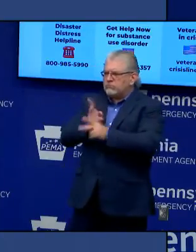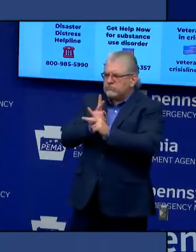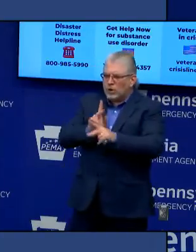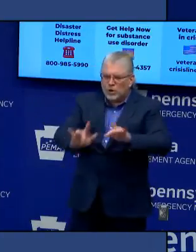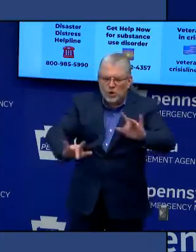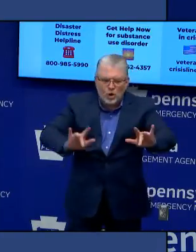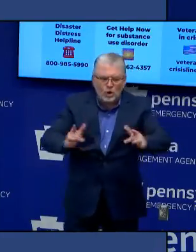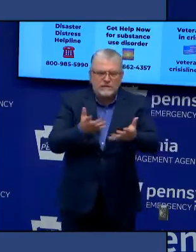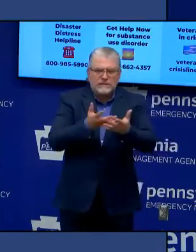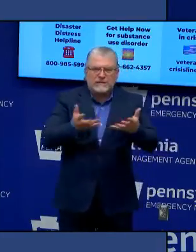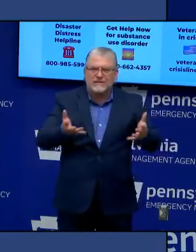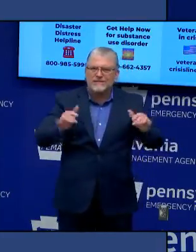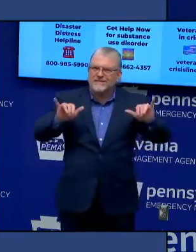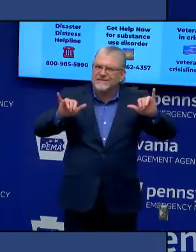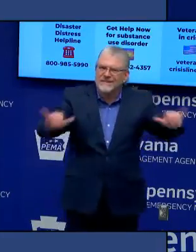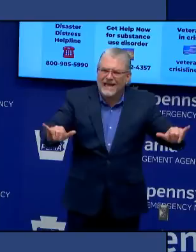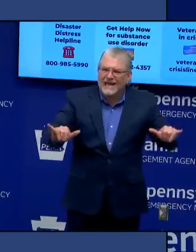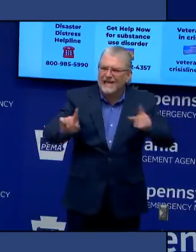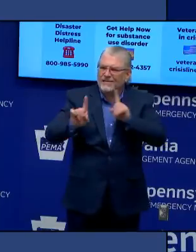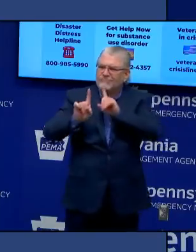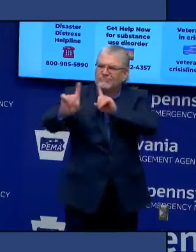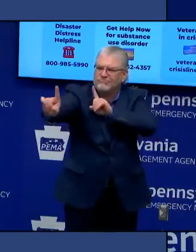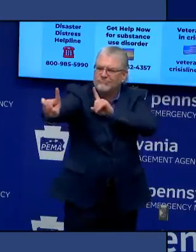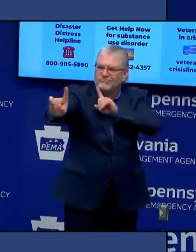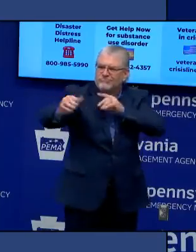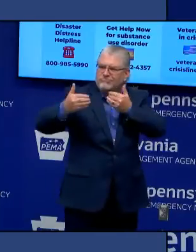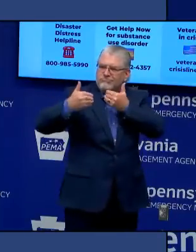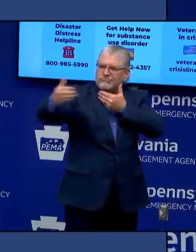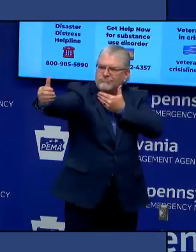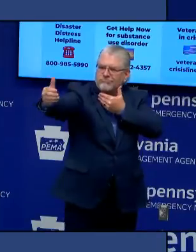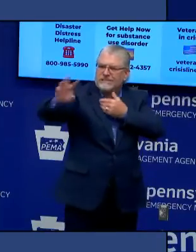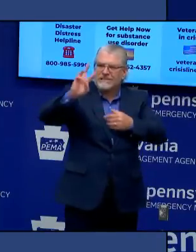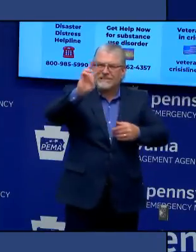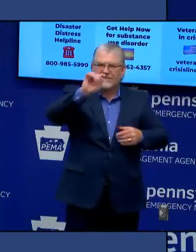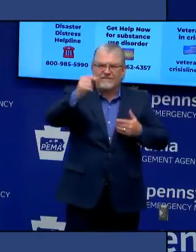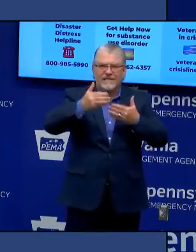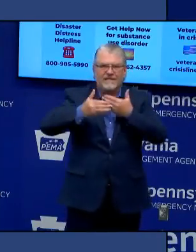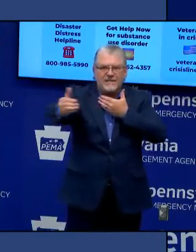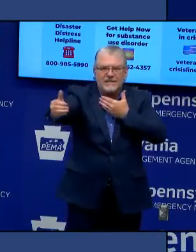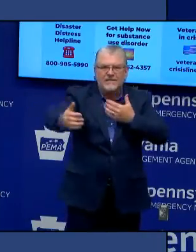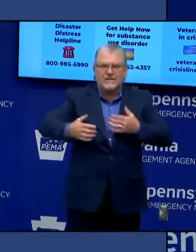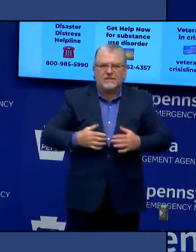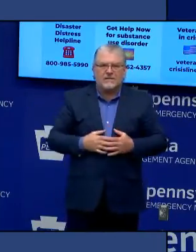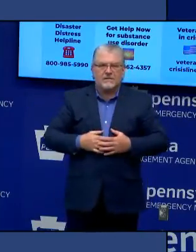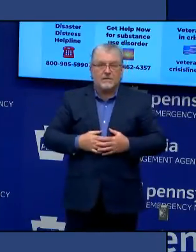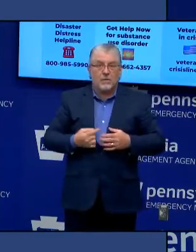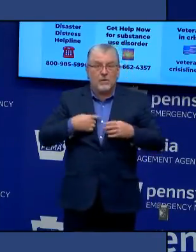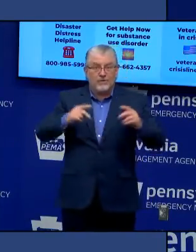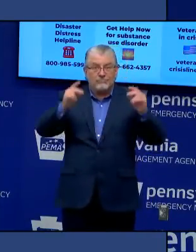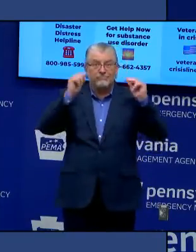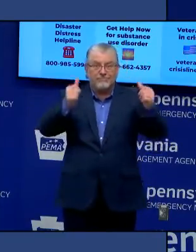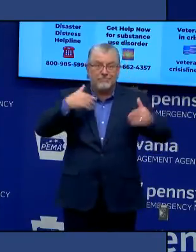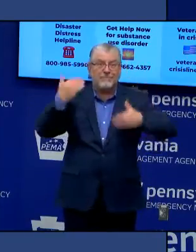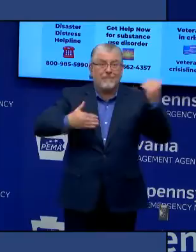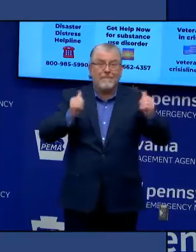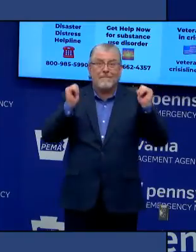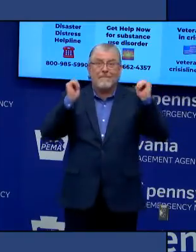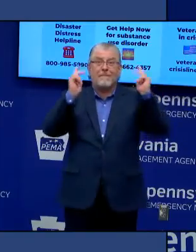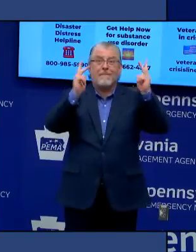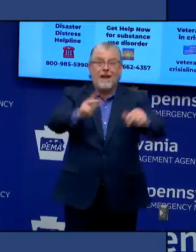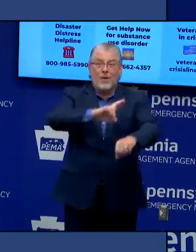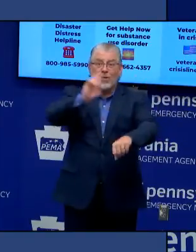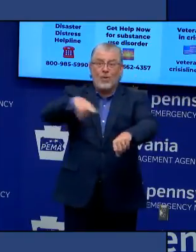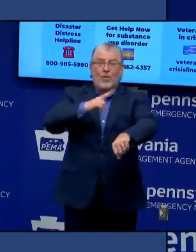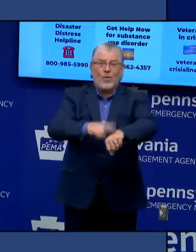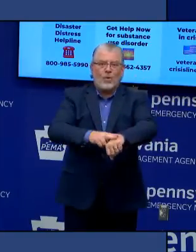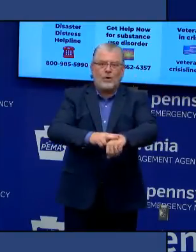time. If we move too quickly, we will see that more people will become sick and more people will